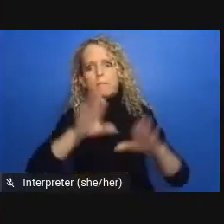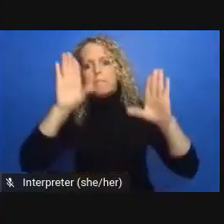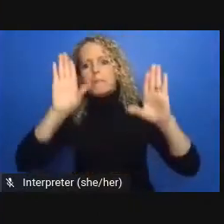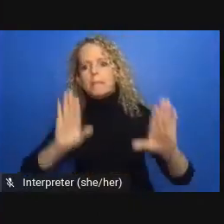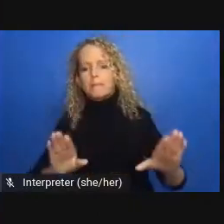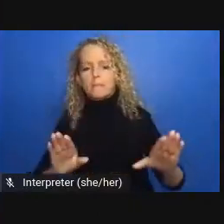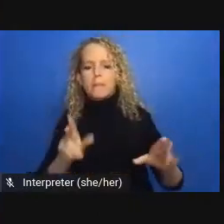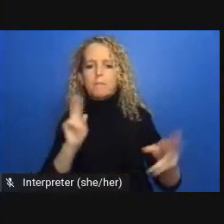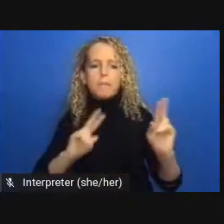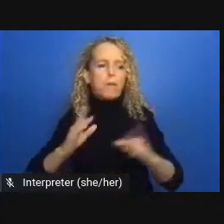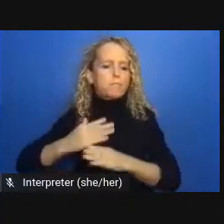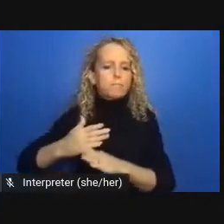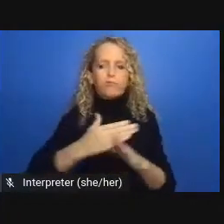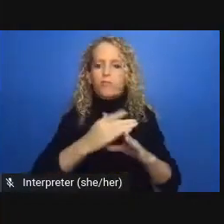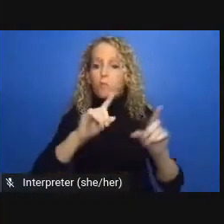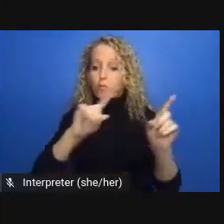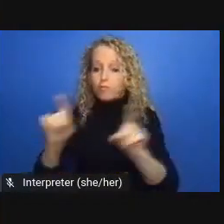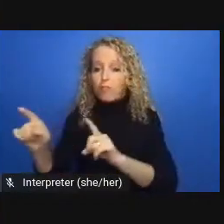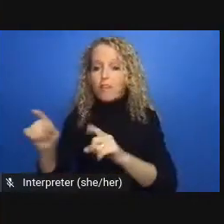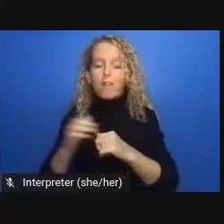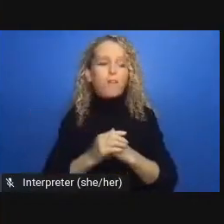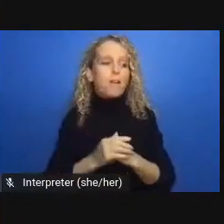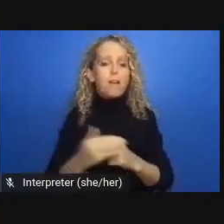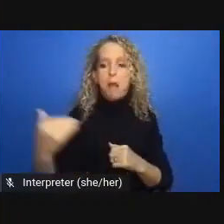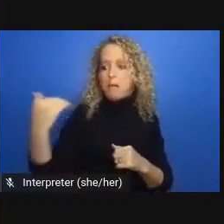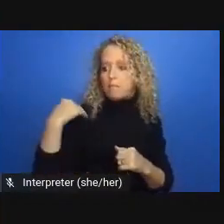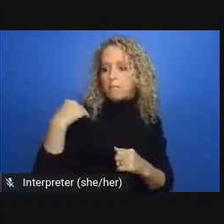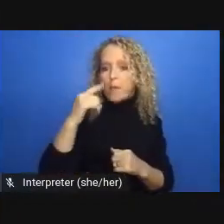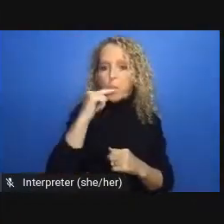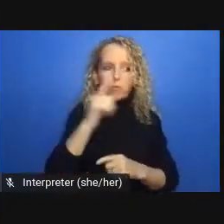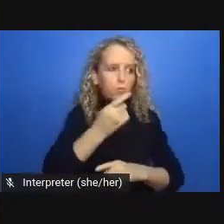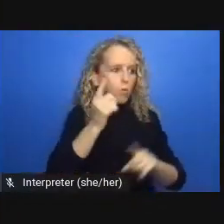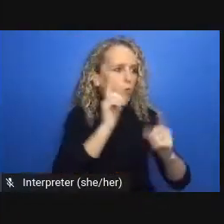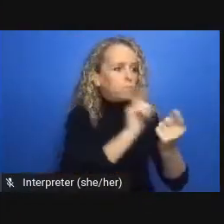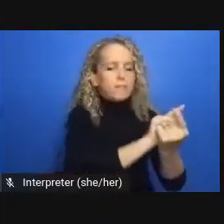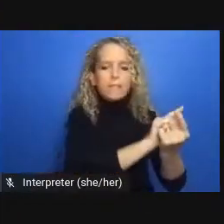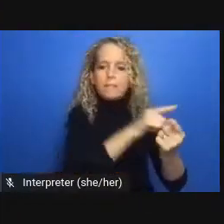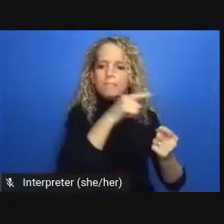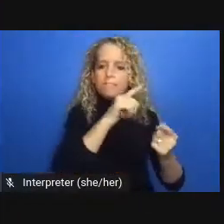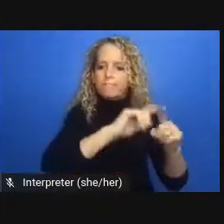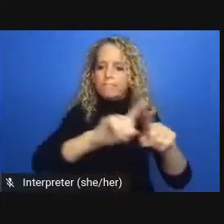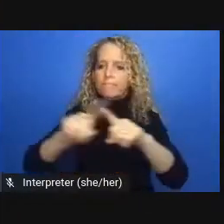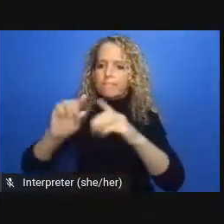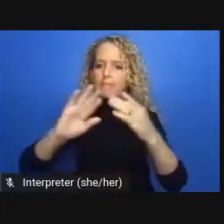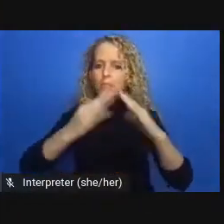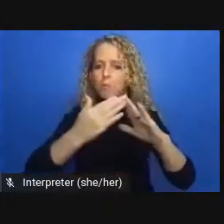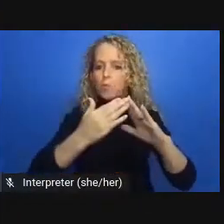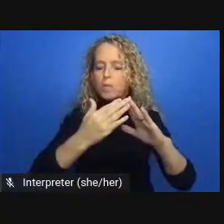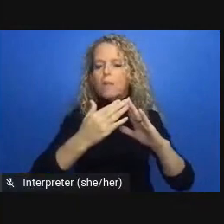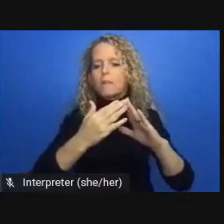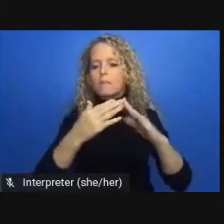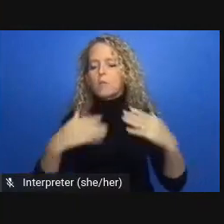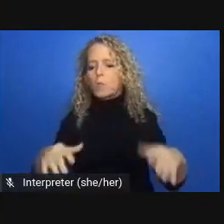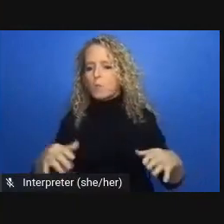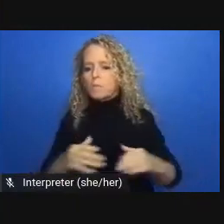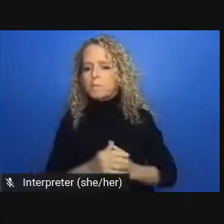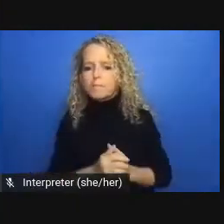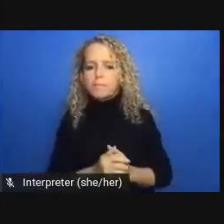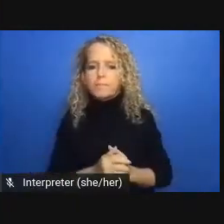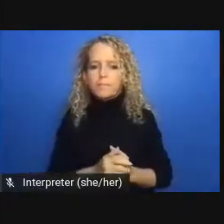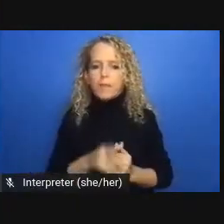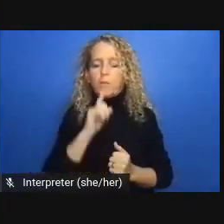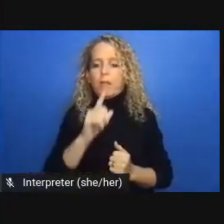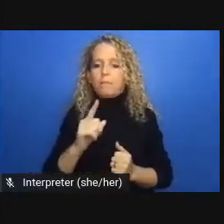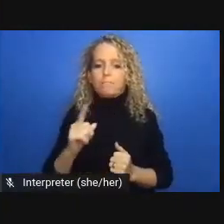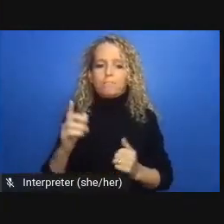questionnaire with others and tell me who to go talk to in certain communities. And it was, that part alone was overwhelming to me.